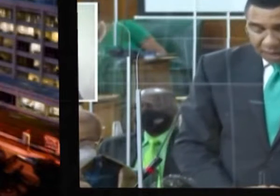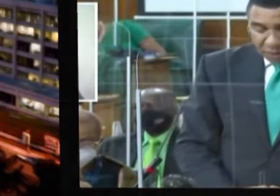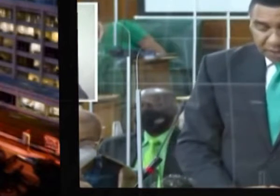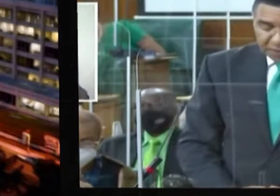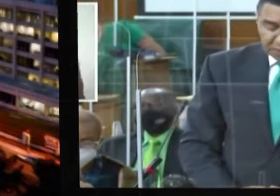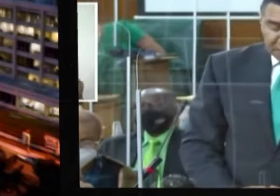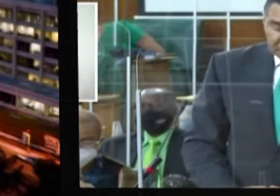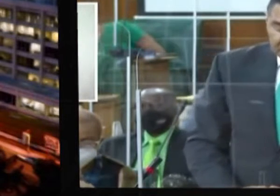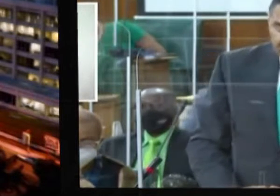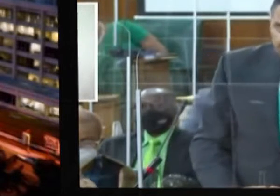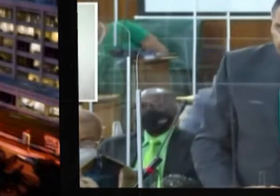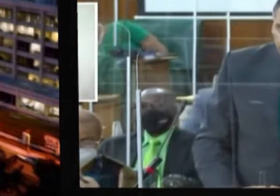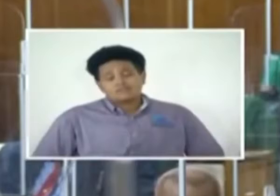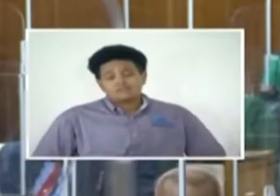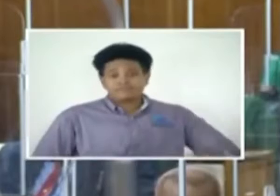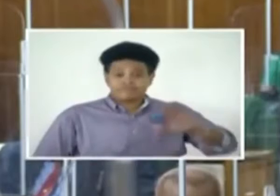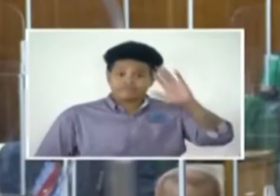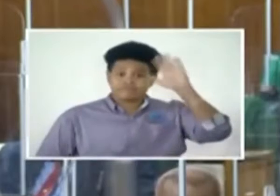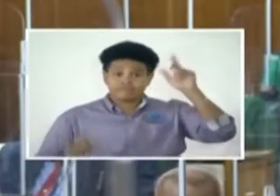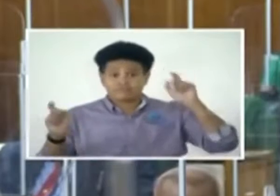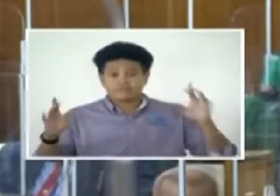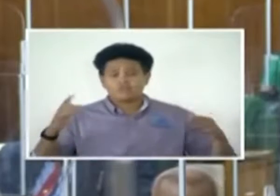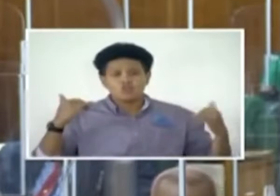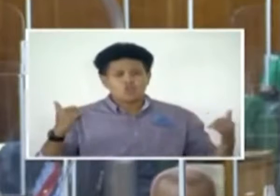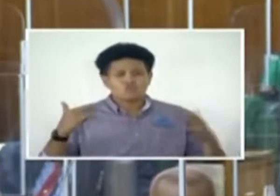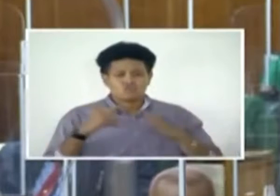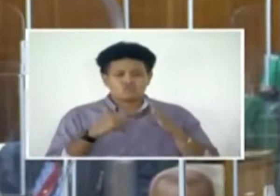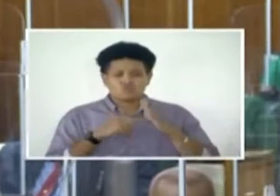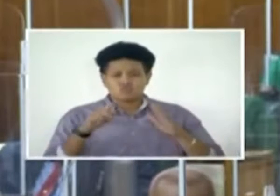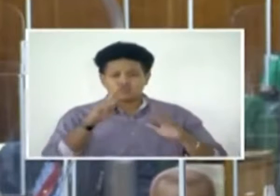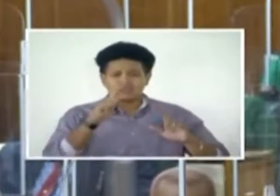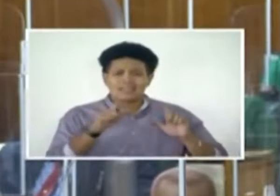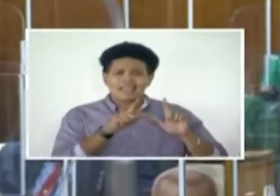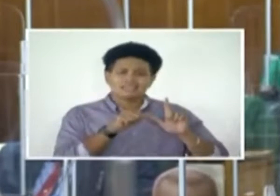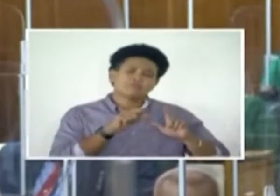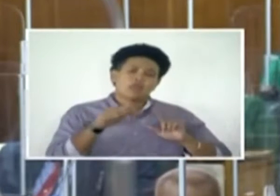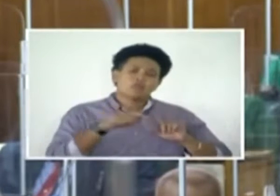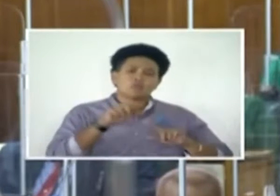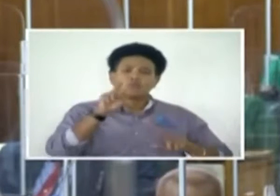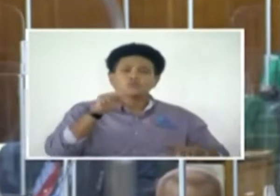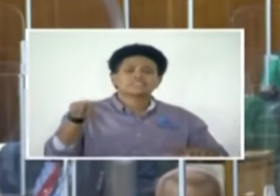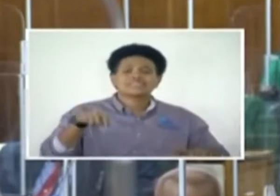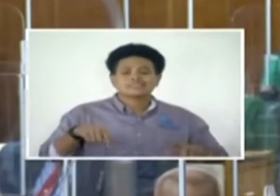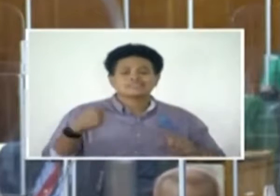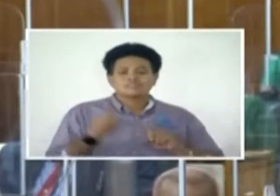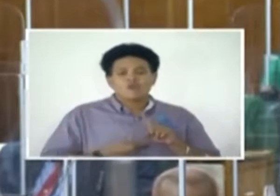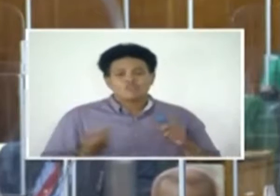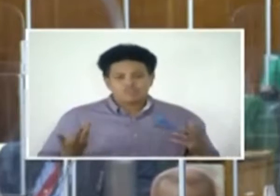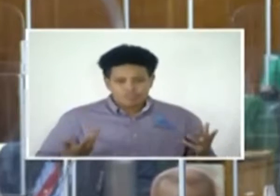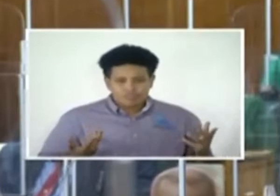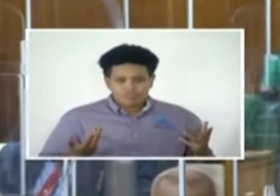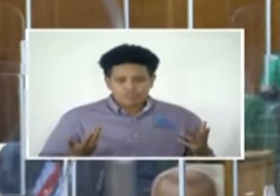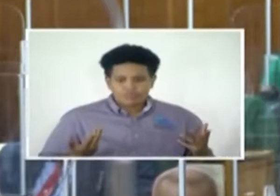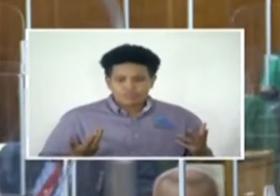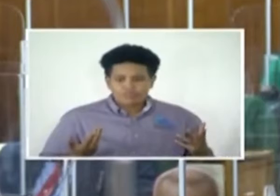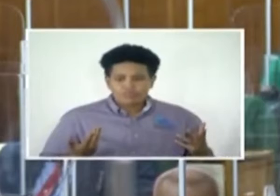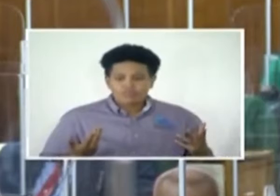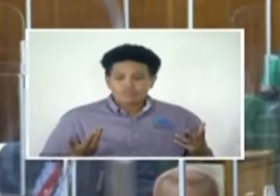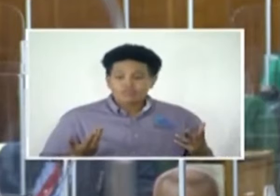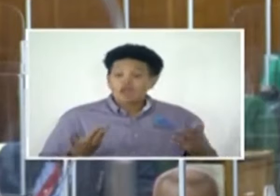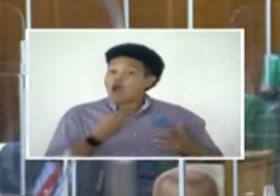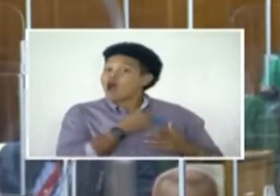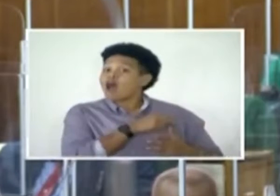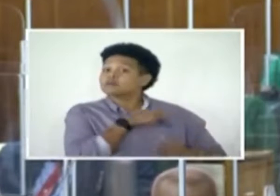expire on March 22. While making his 2021 to 2022 budget debate presentation